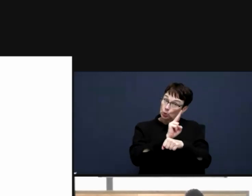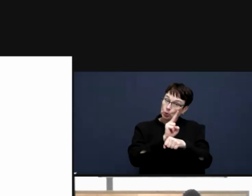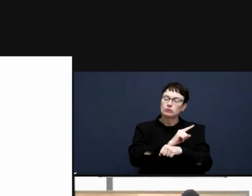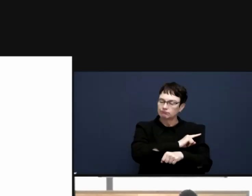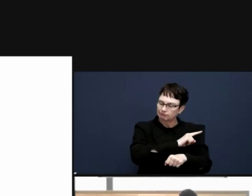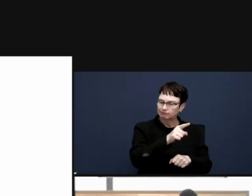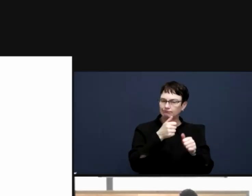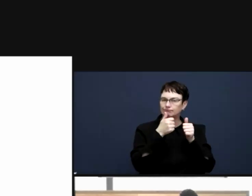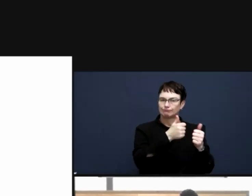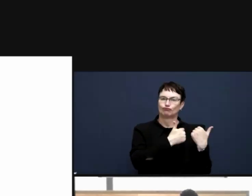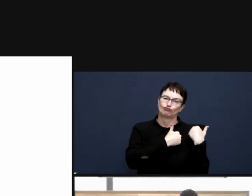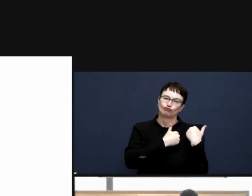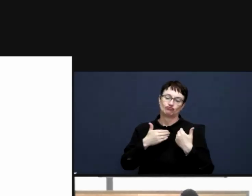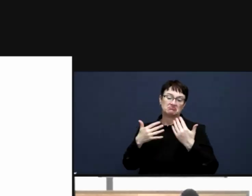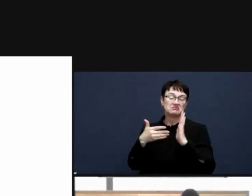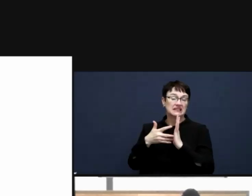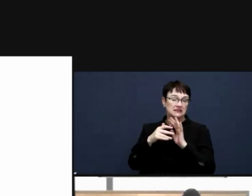manual testing.